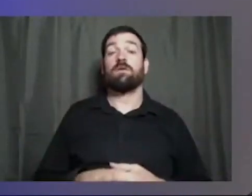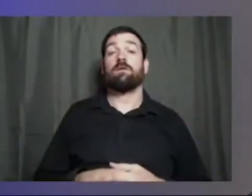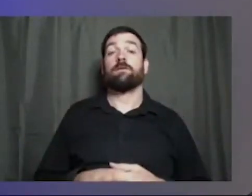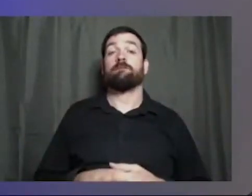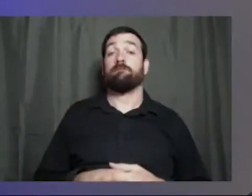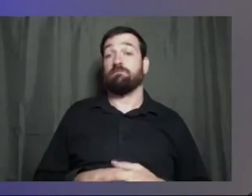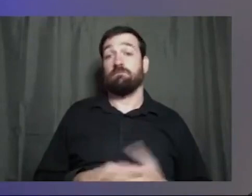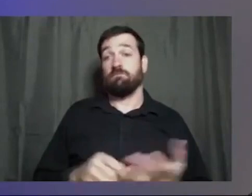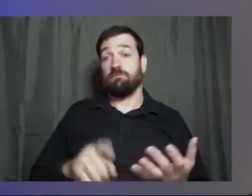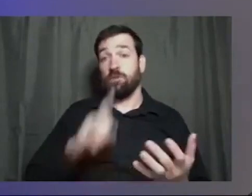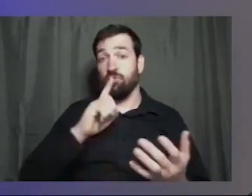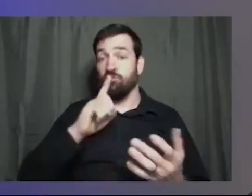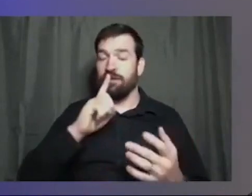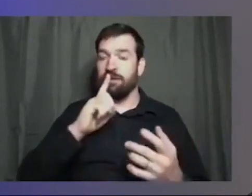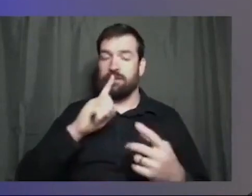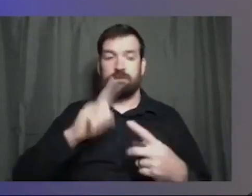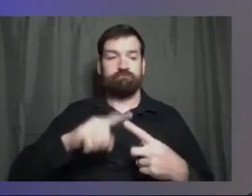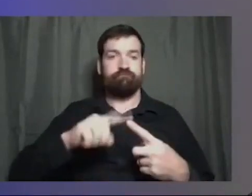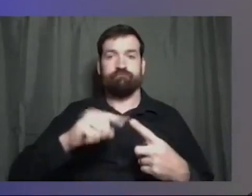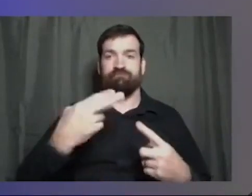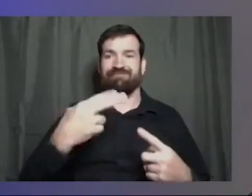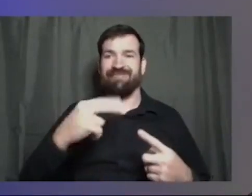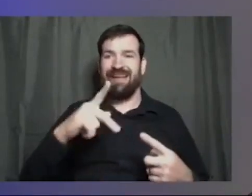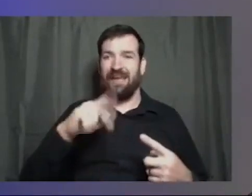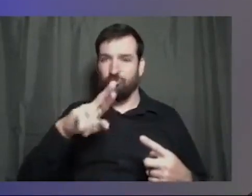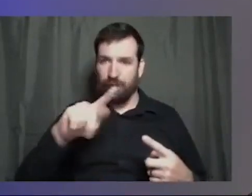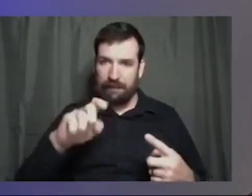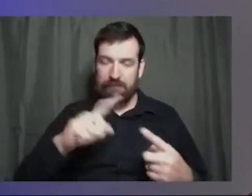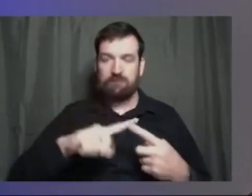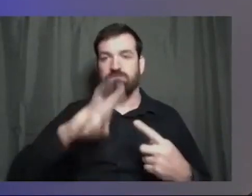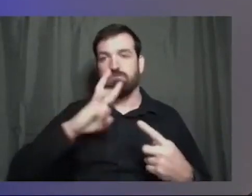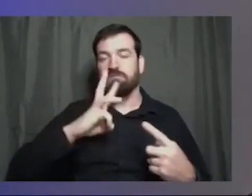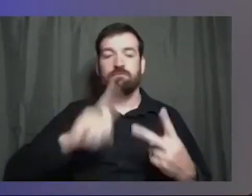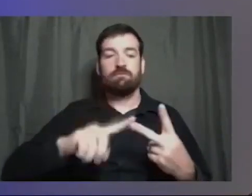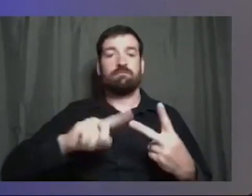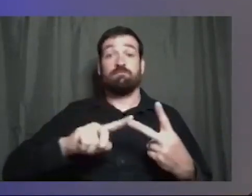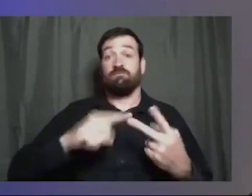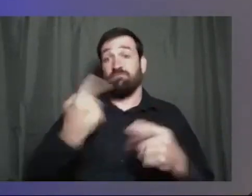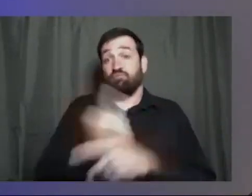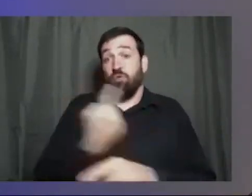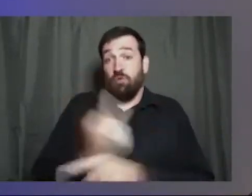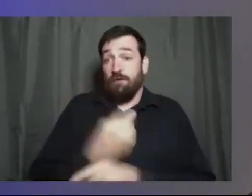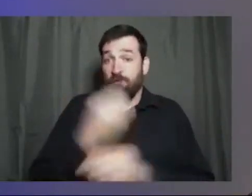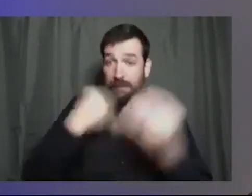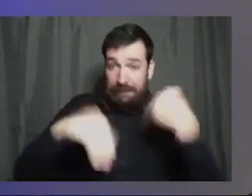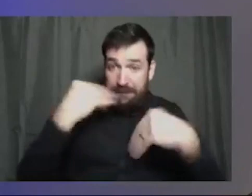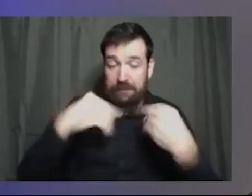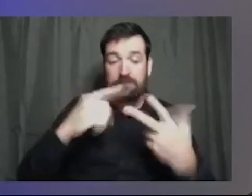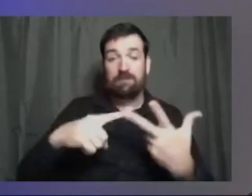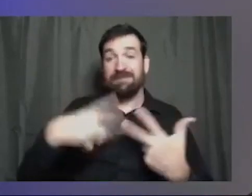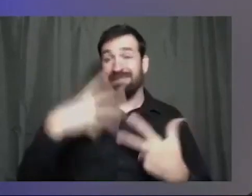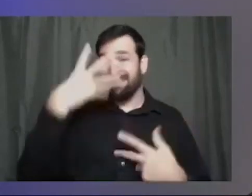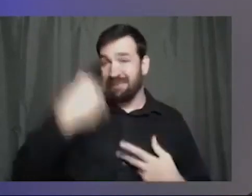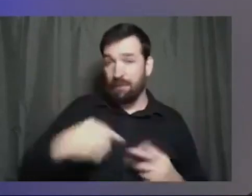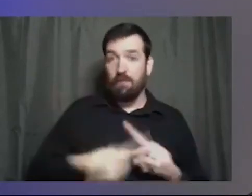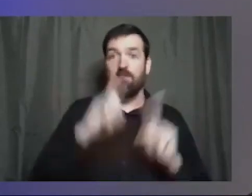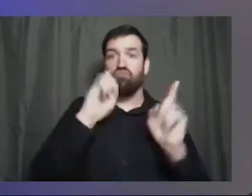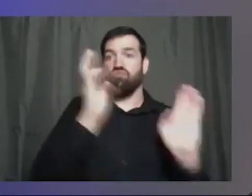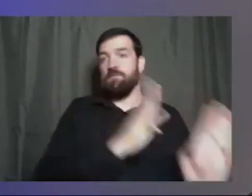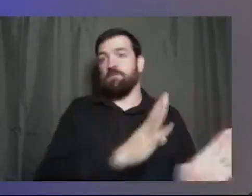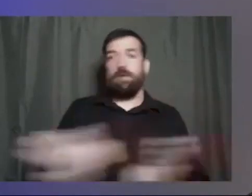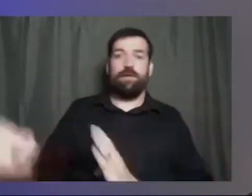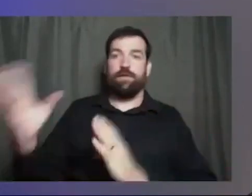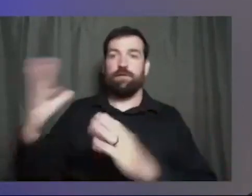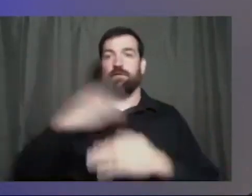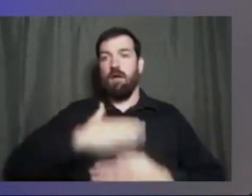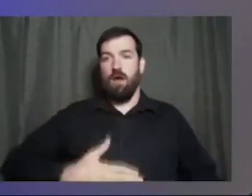down on hydration and sleep health and nutrition, and they're all important. But again, preparing your body to accommodate